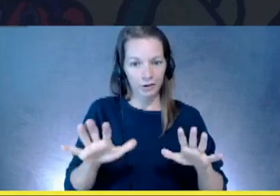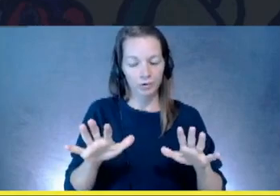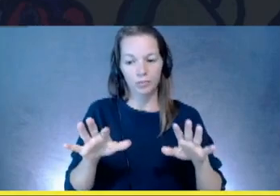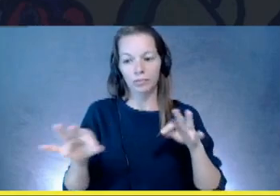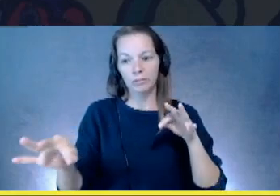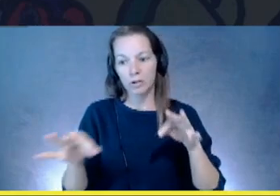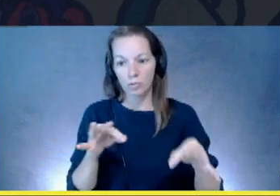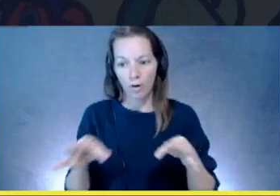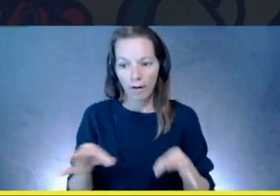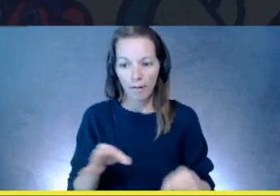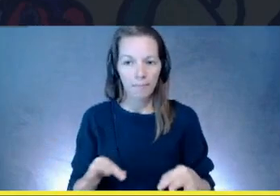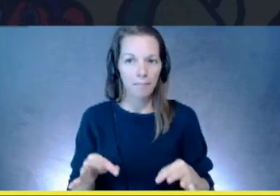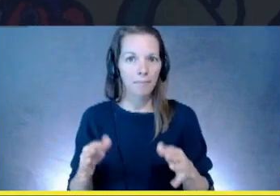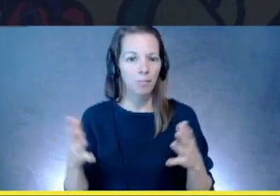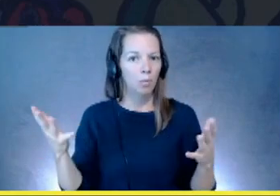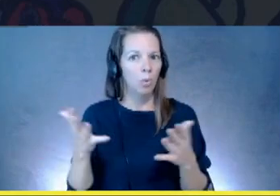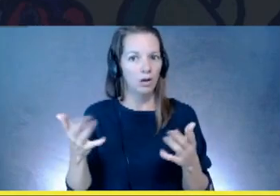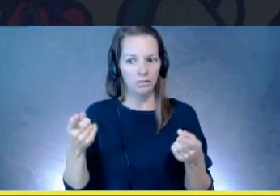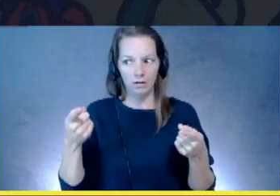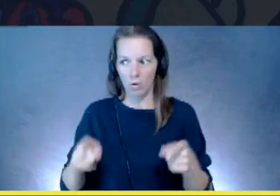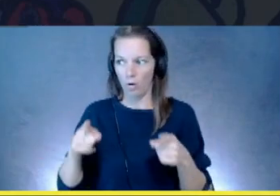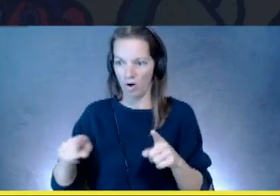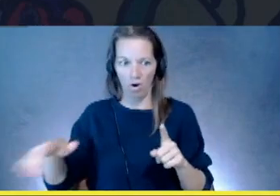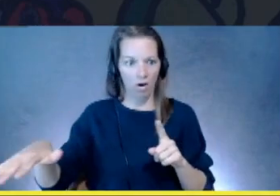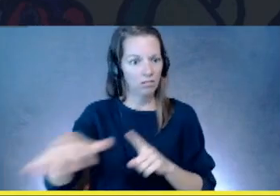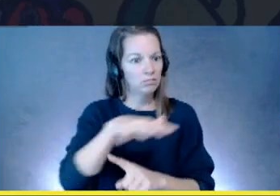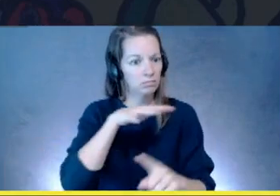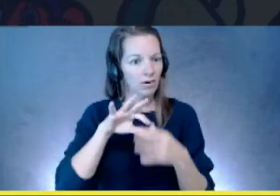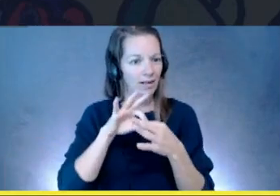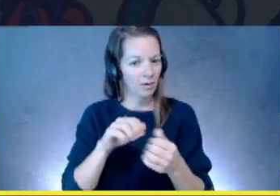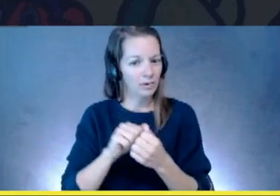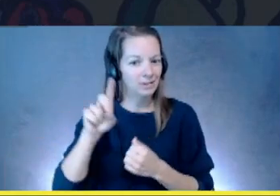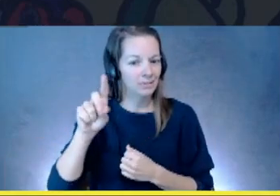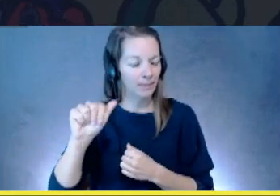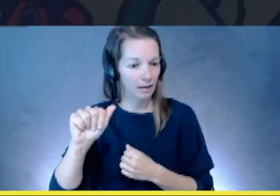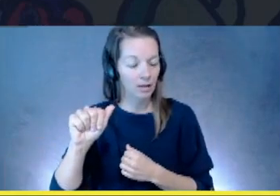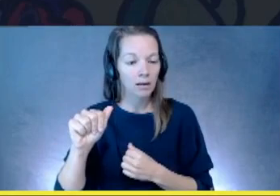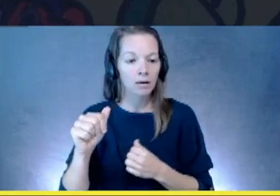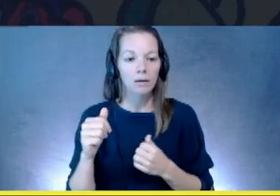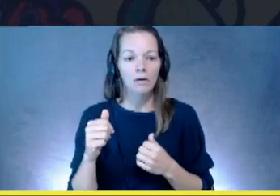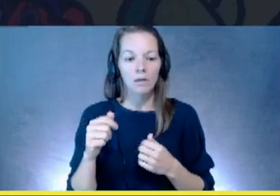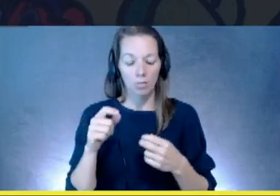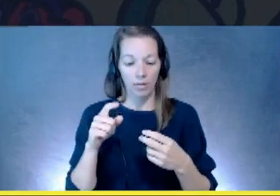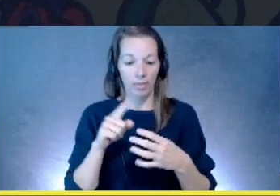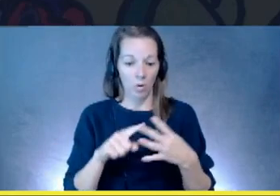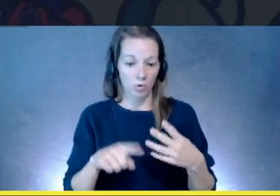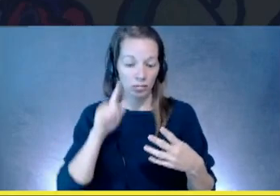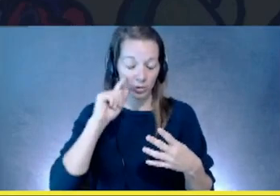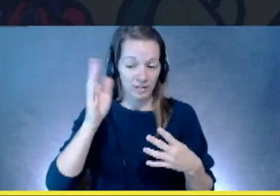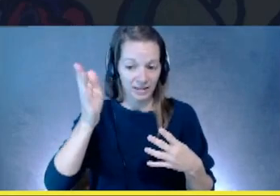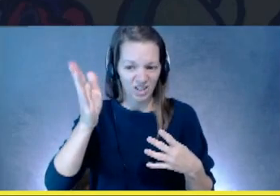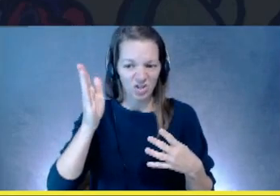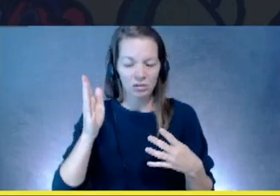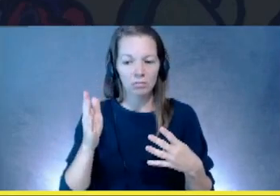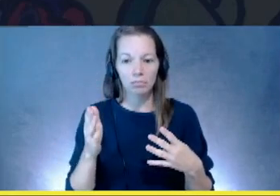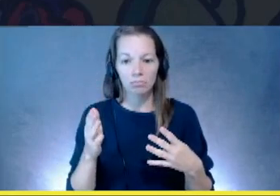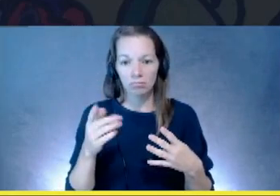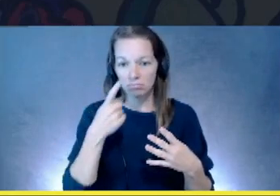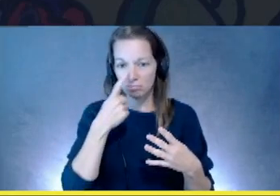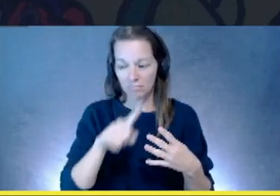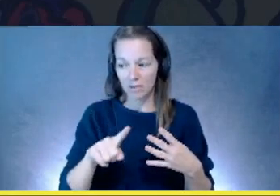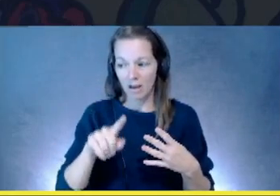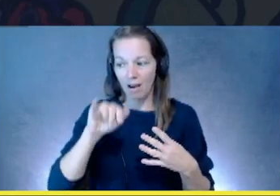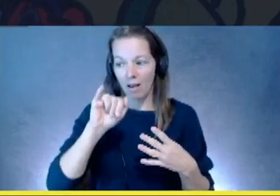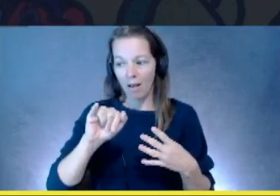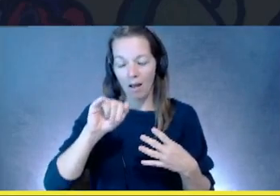where we find ourselves with respect to issues of disability and health with those two presentations. So, Dr. Iazzoni, I'll turn